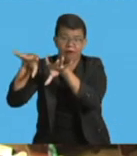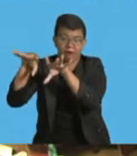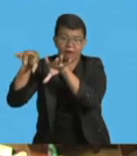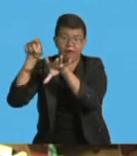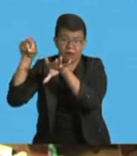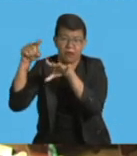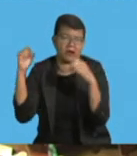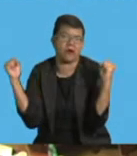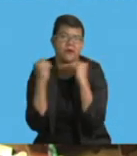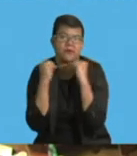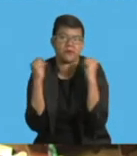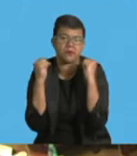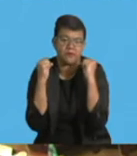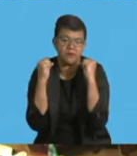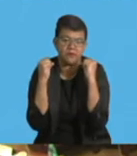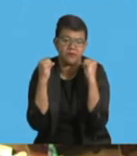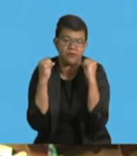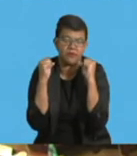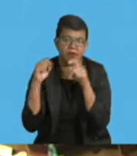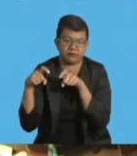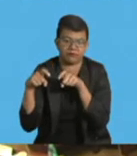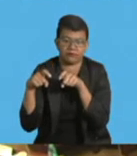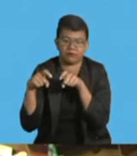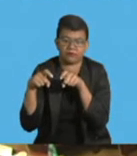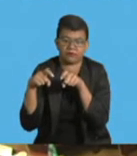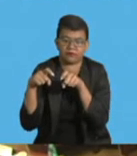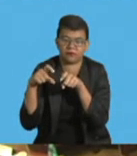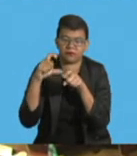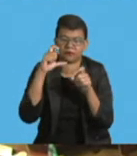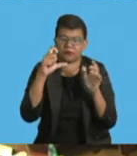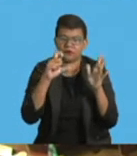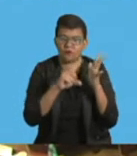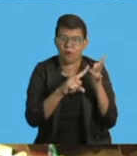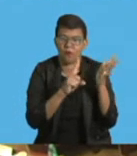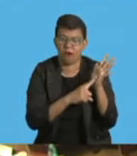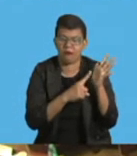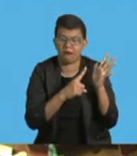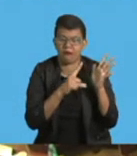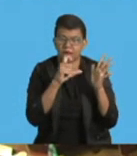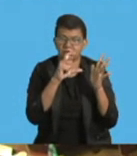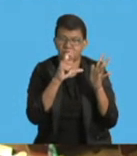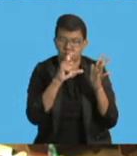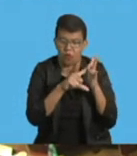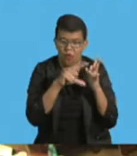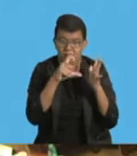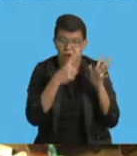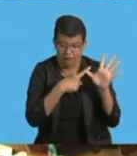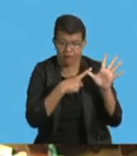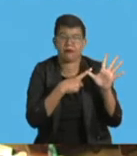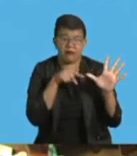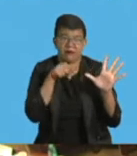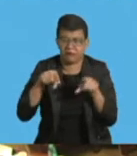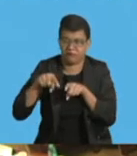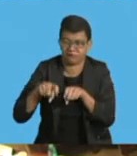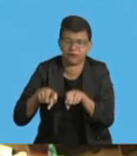energy source, a critical part of its economy and a driver of export revenue. It brings jobs